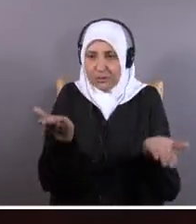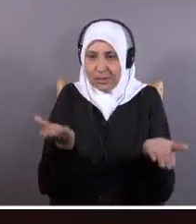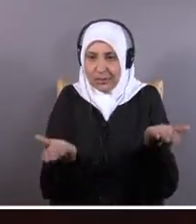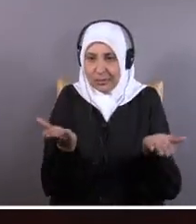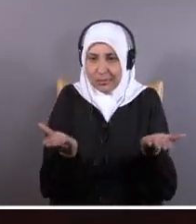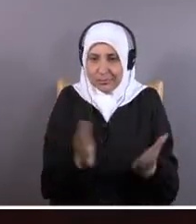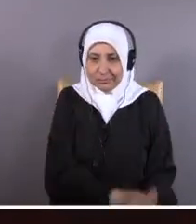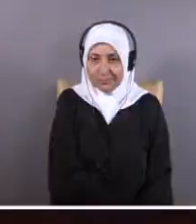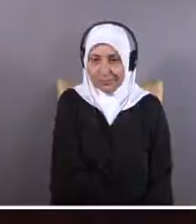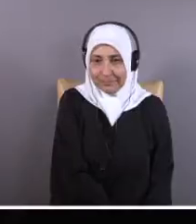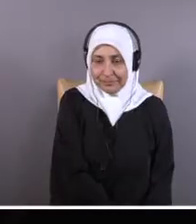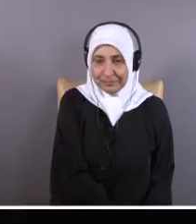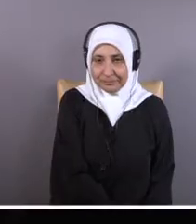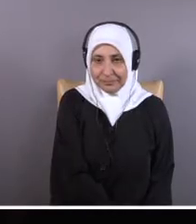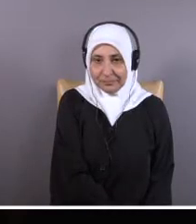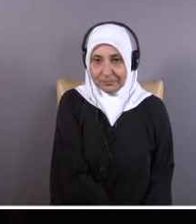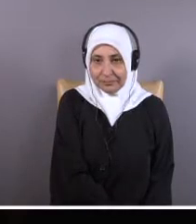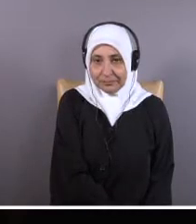Balance.